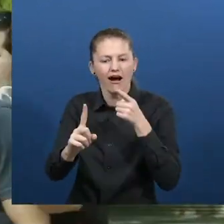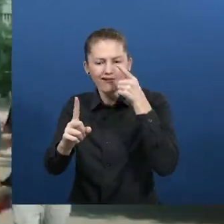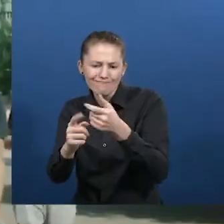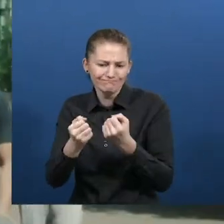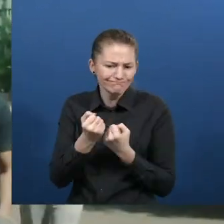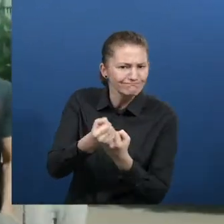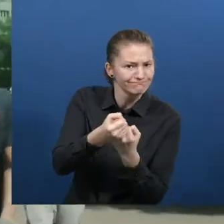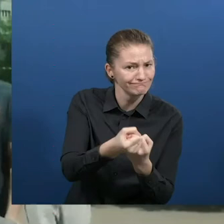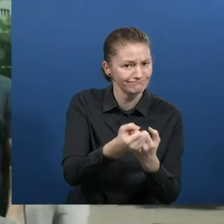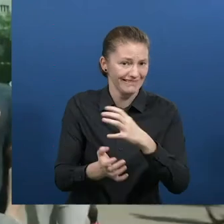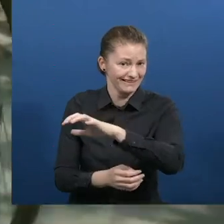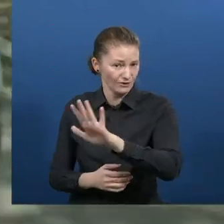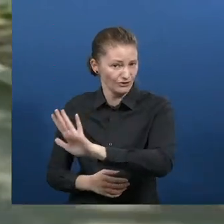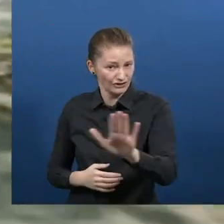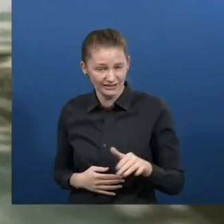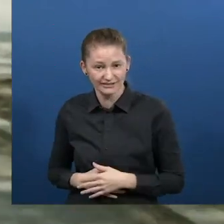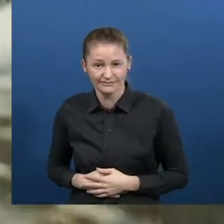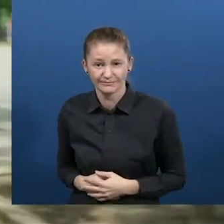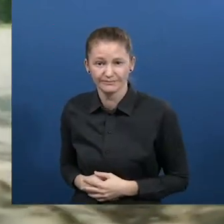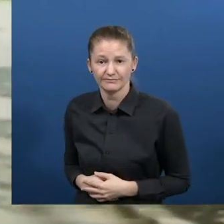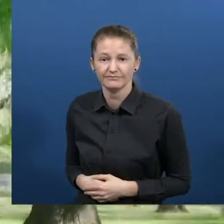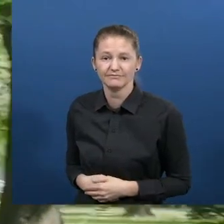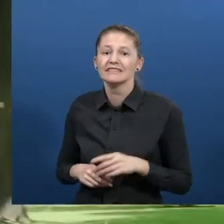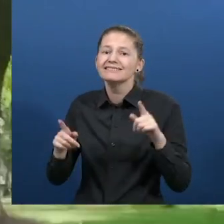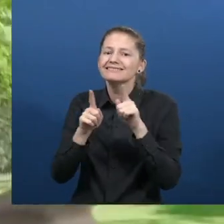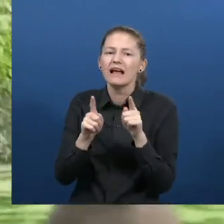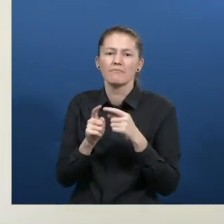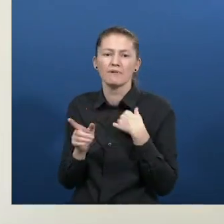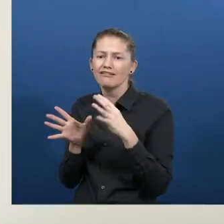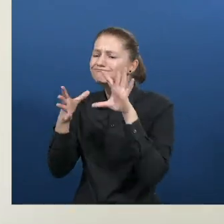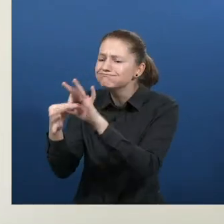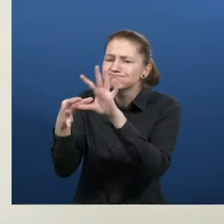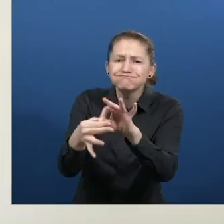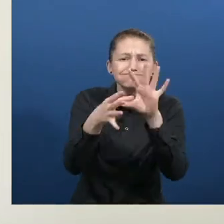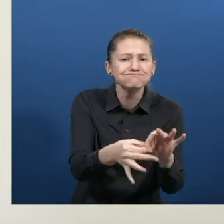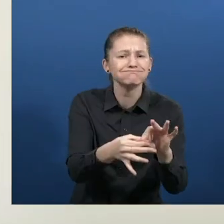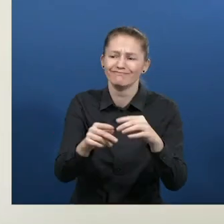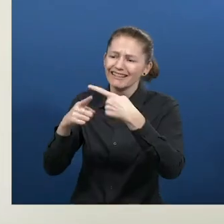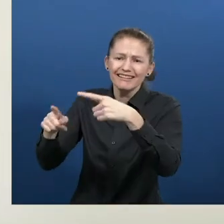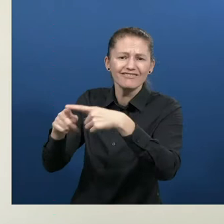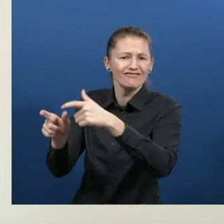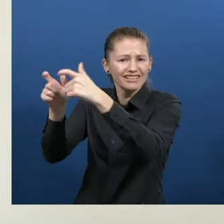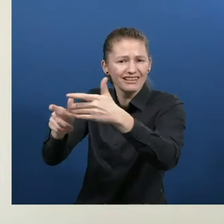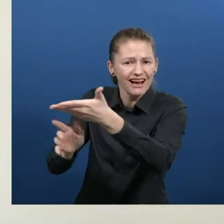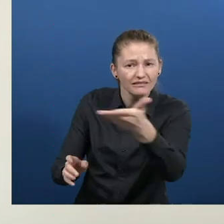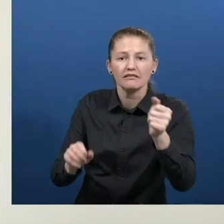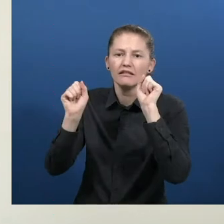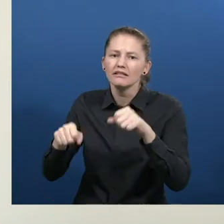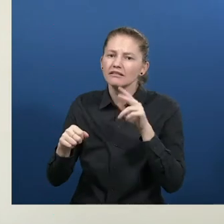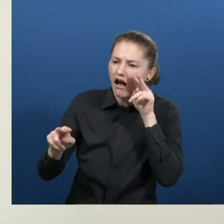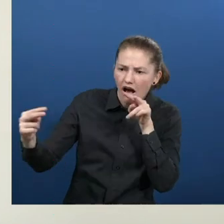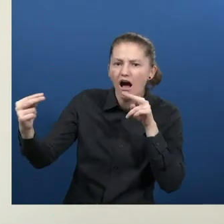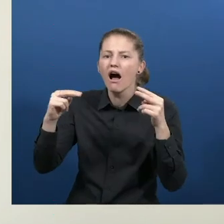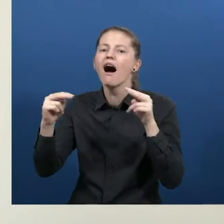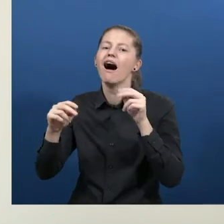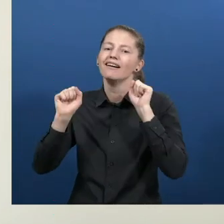Connecting with others in the same space allows us to find ways to work together and even complement services. We truly believe